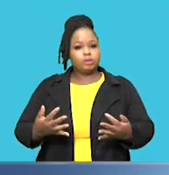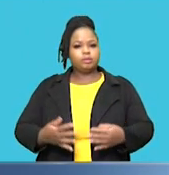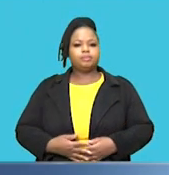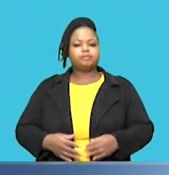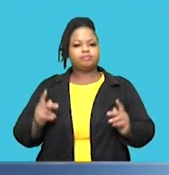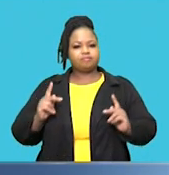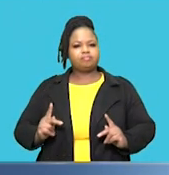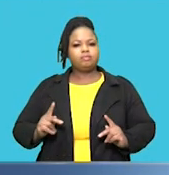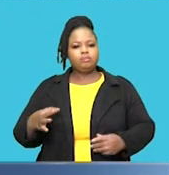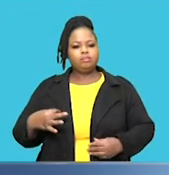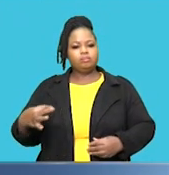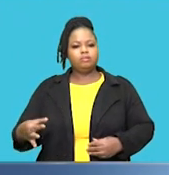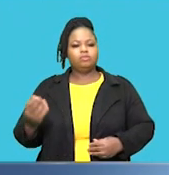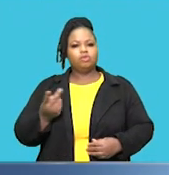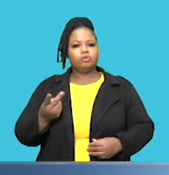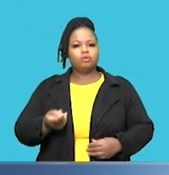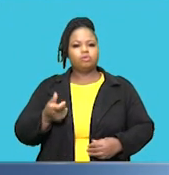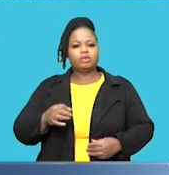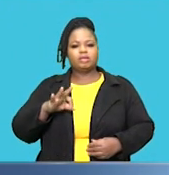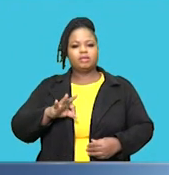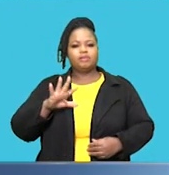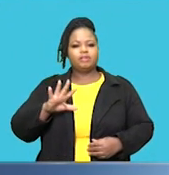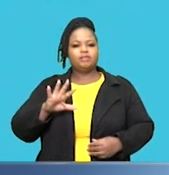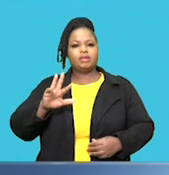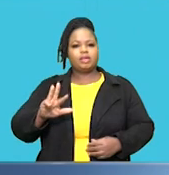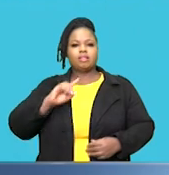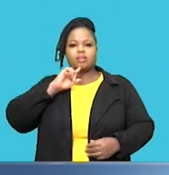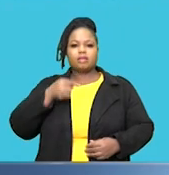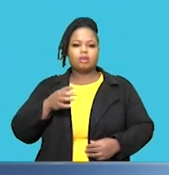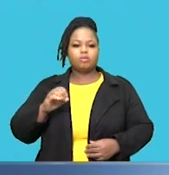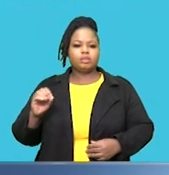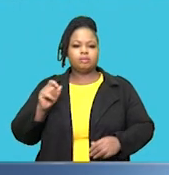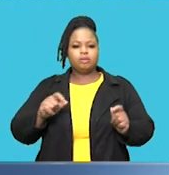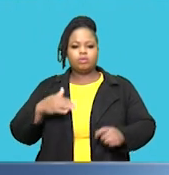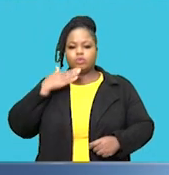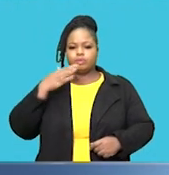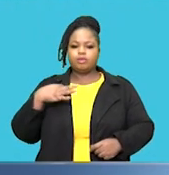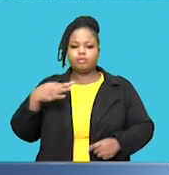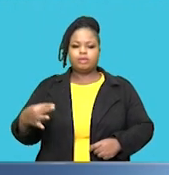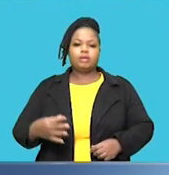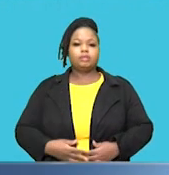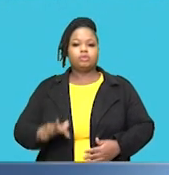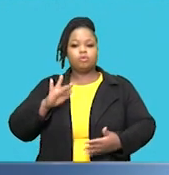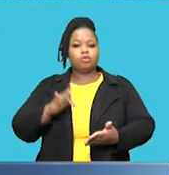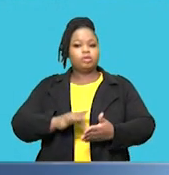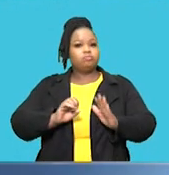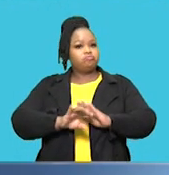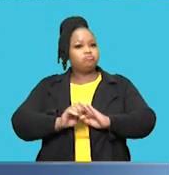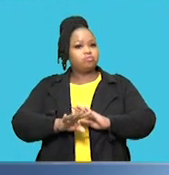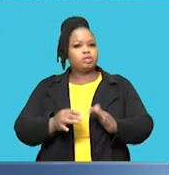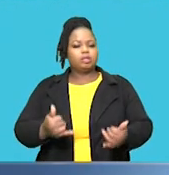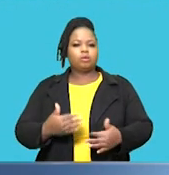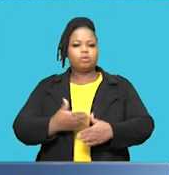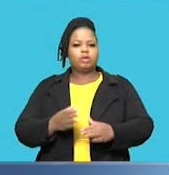the physical application accounted for only 359,000 applicants. Of all the posts advertised, the general